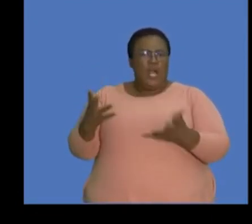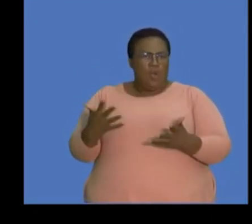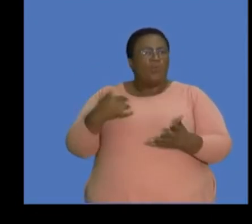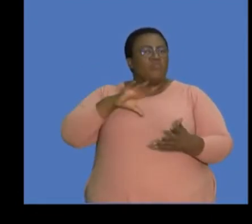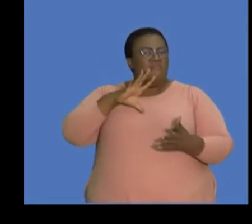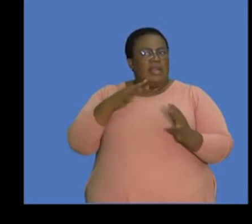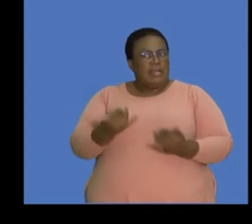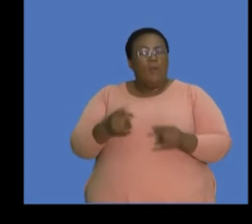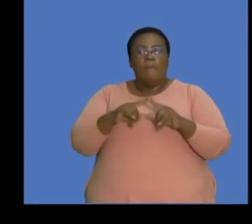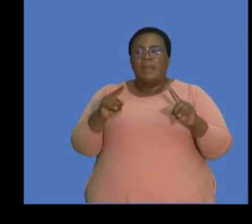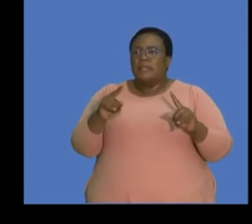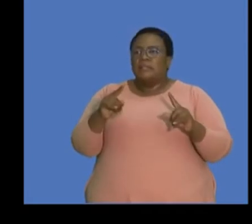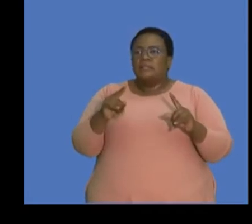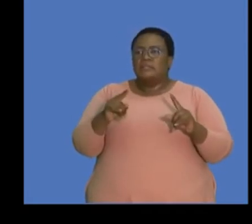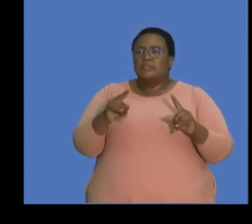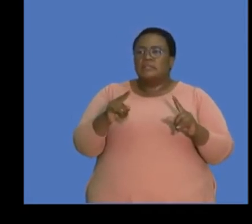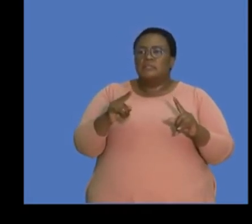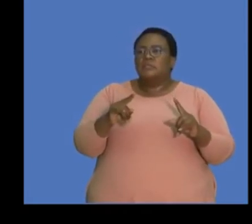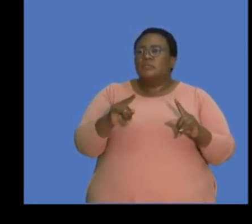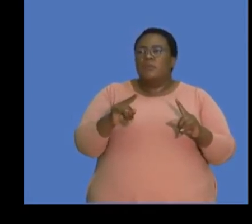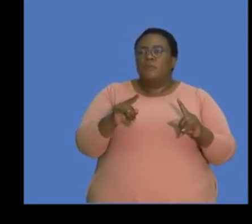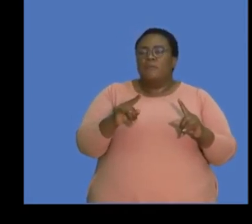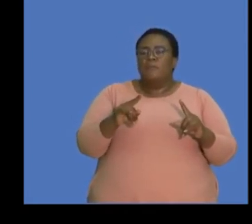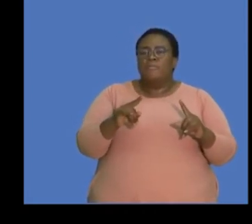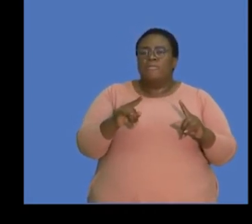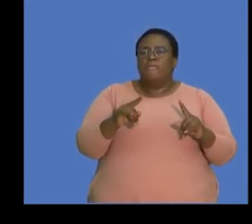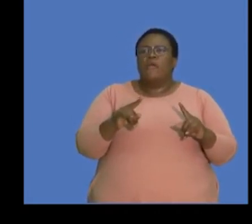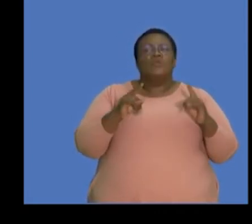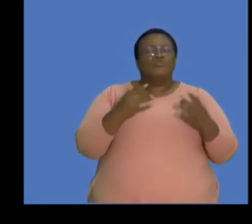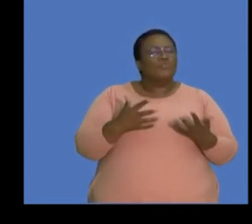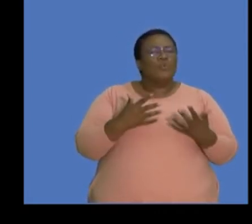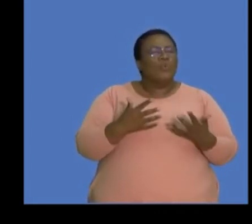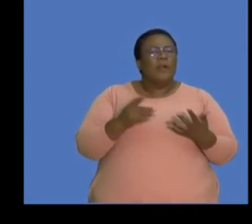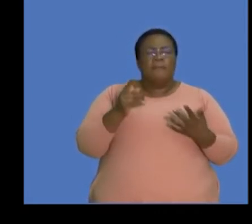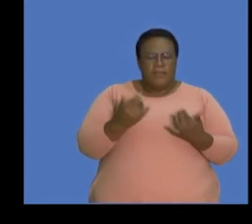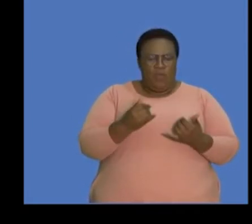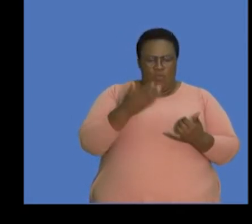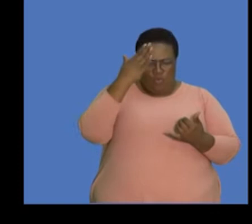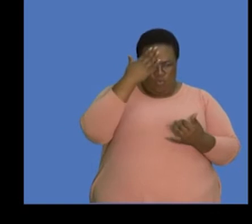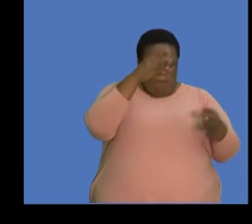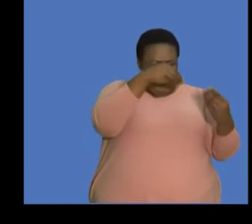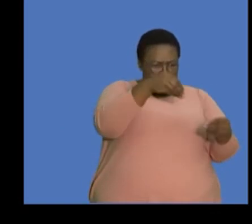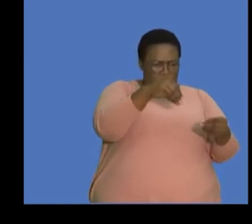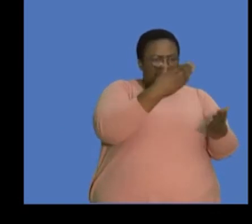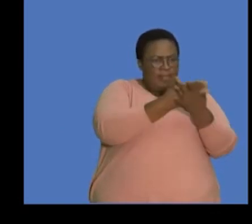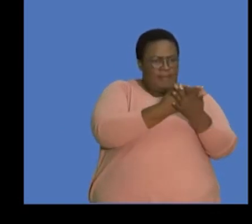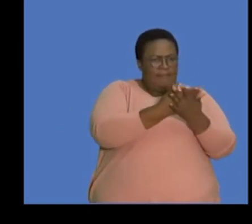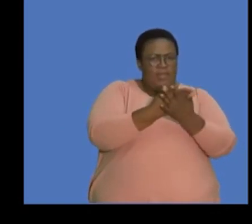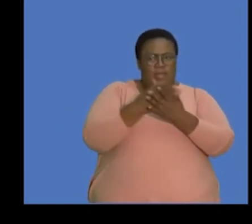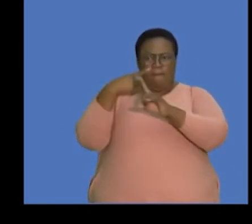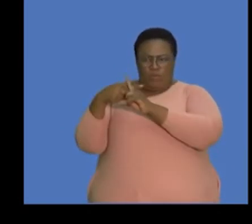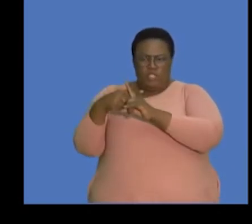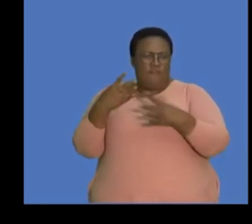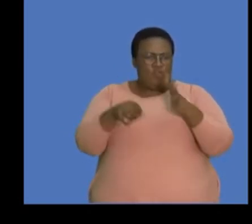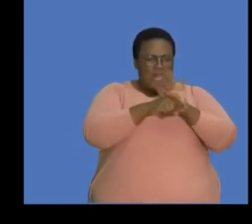Now, how then what exactly determines the charge on a material? Now that we know that the material can either be positive